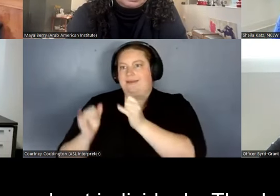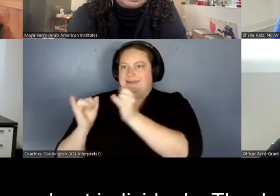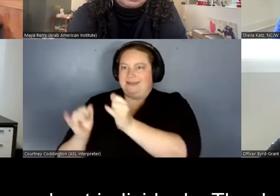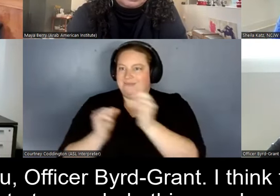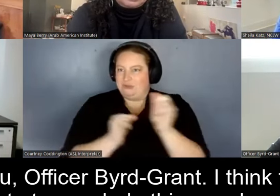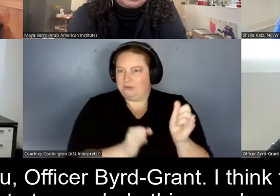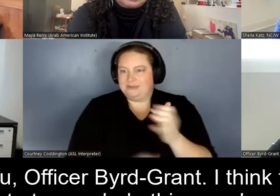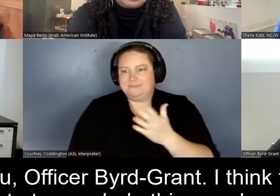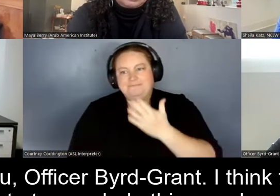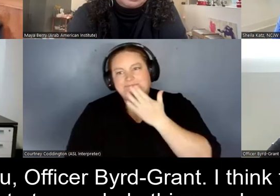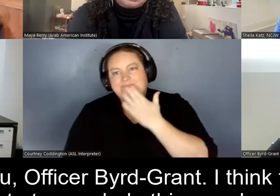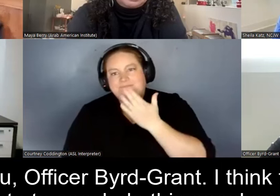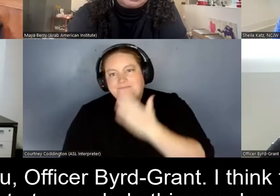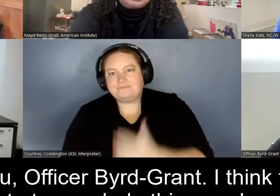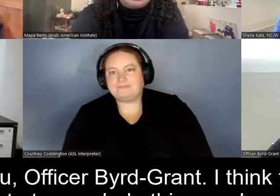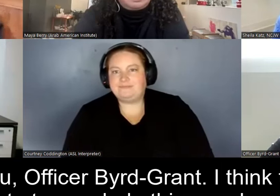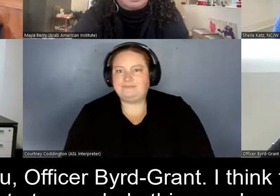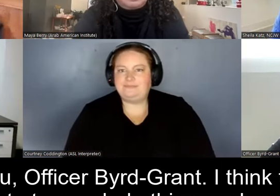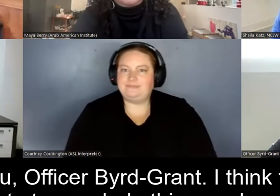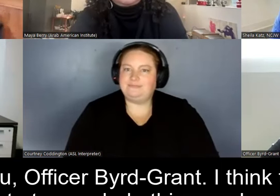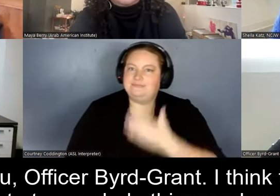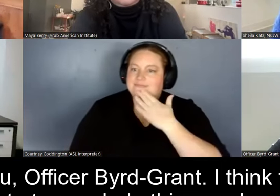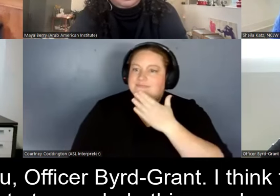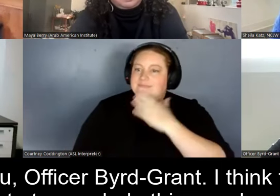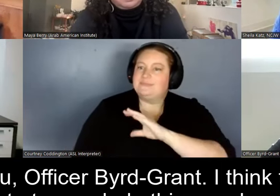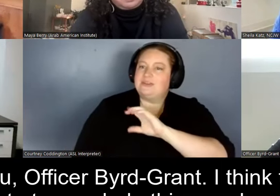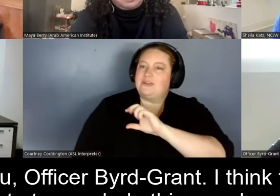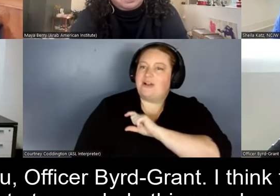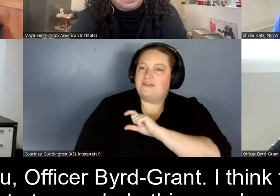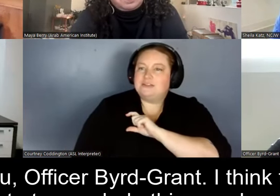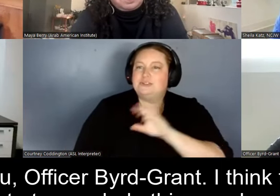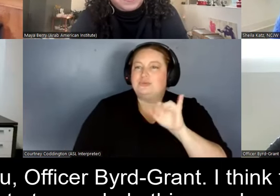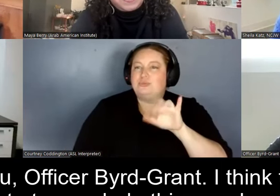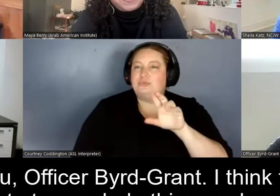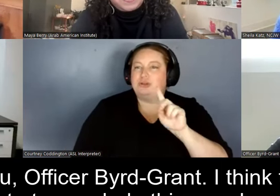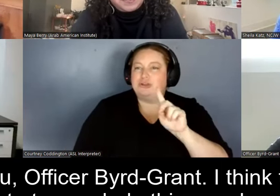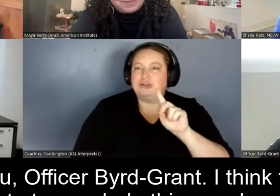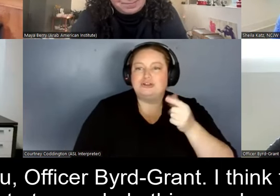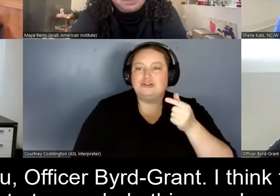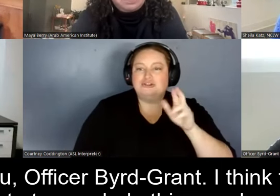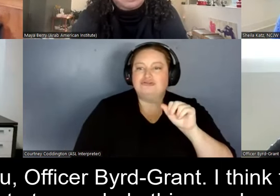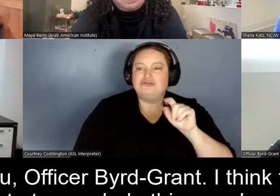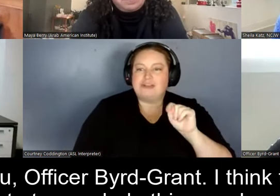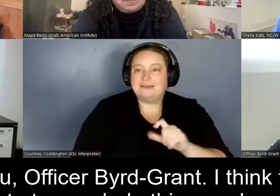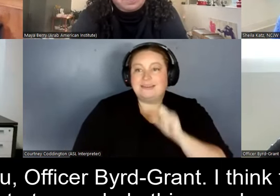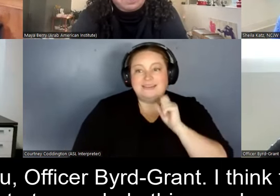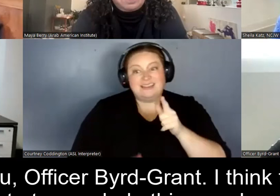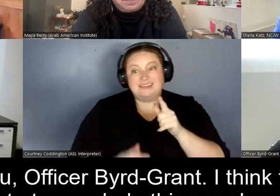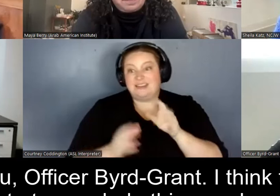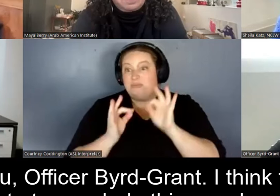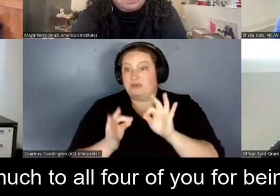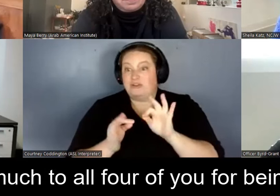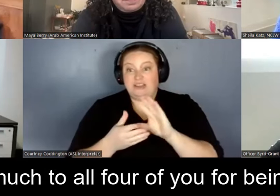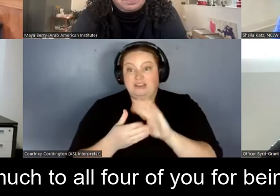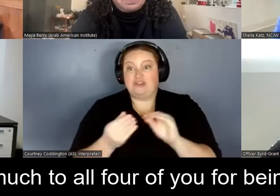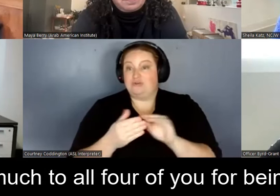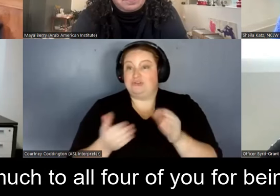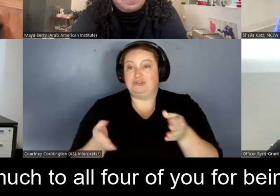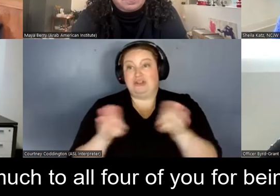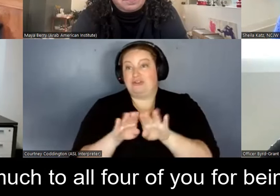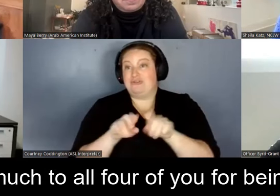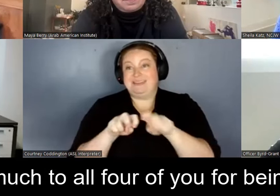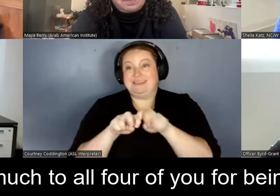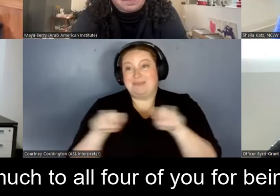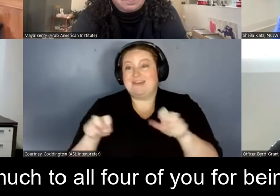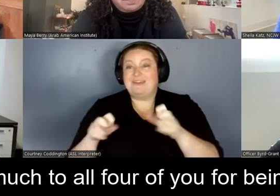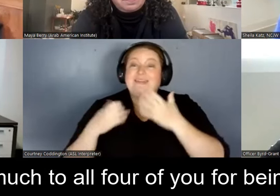Thank you. Thank you, Officer Byrd-Wren. I think that is a perfect note to conclude this panel on. Thank you so